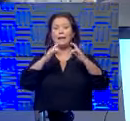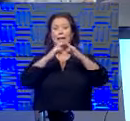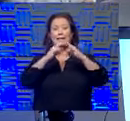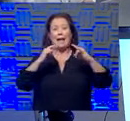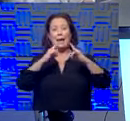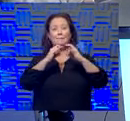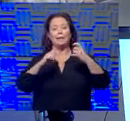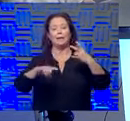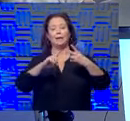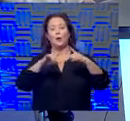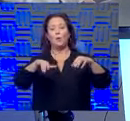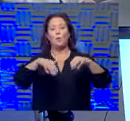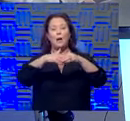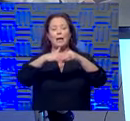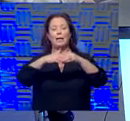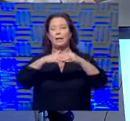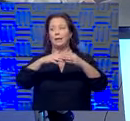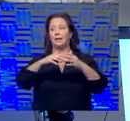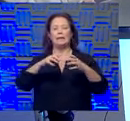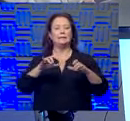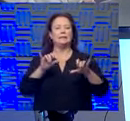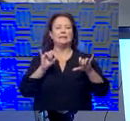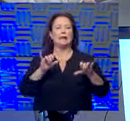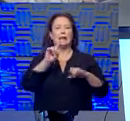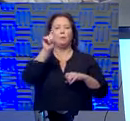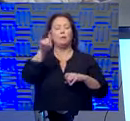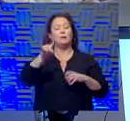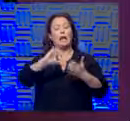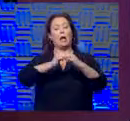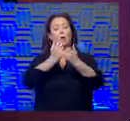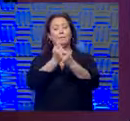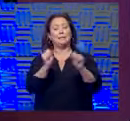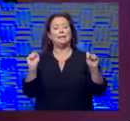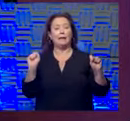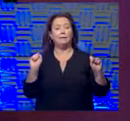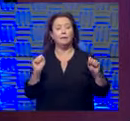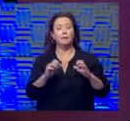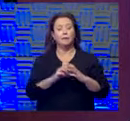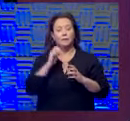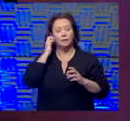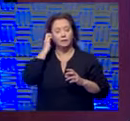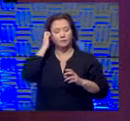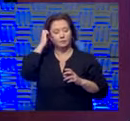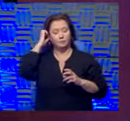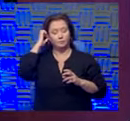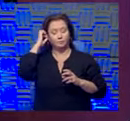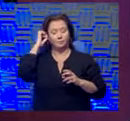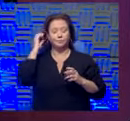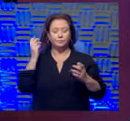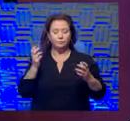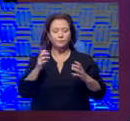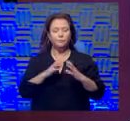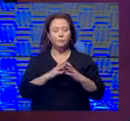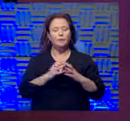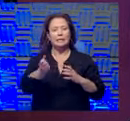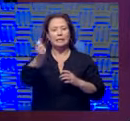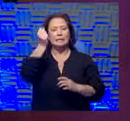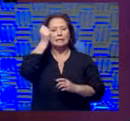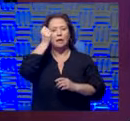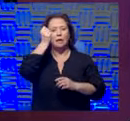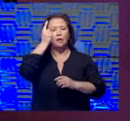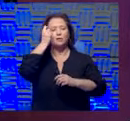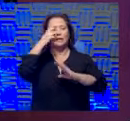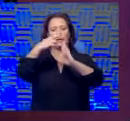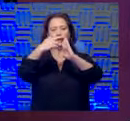camping, wedding. Right. It's all the same question. How can I stay safe, really? It's understanding the principles